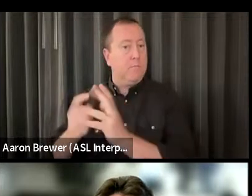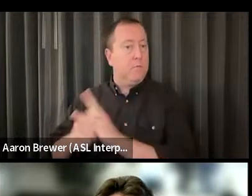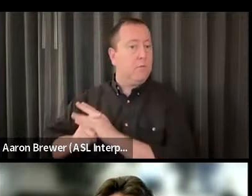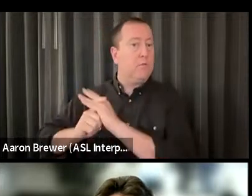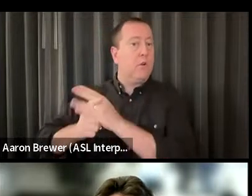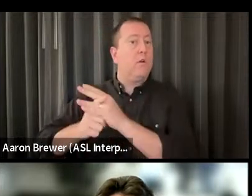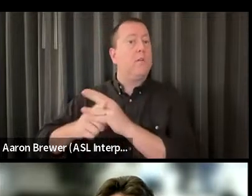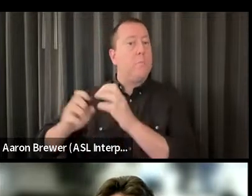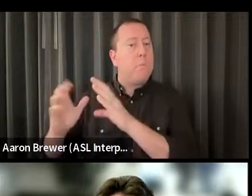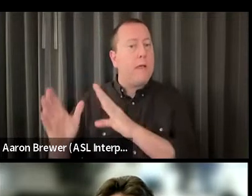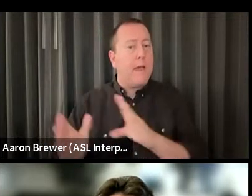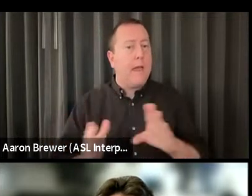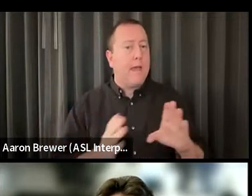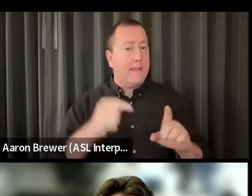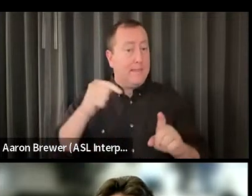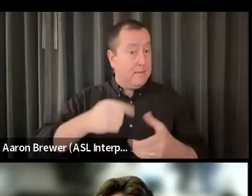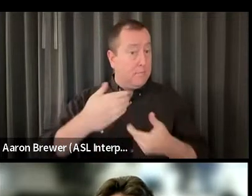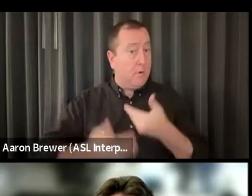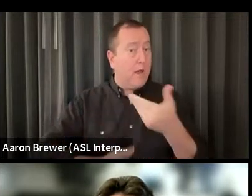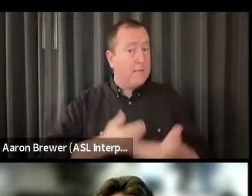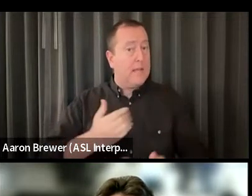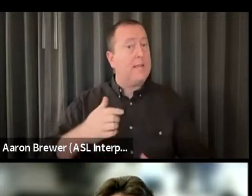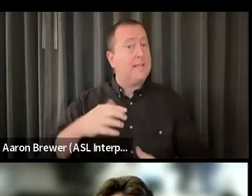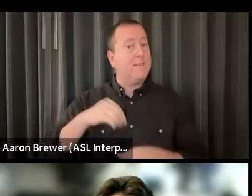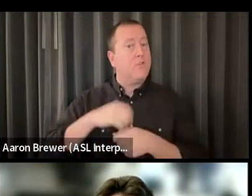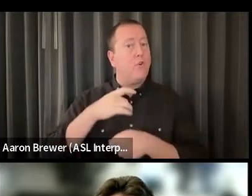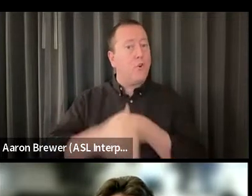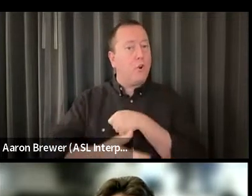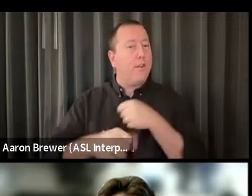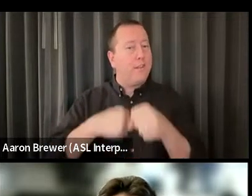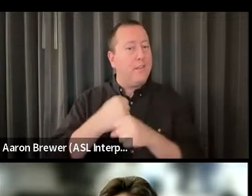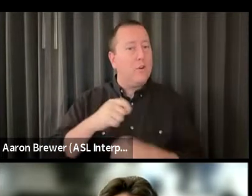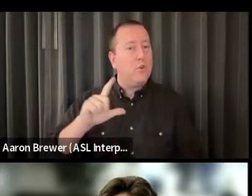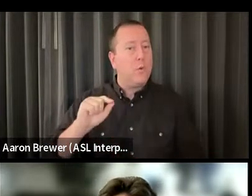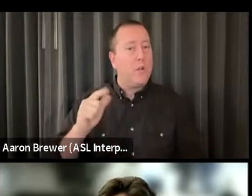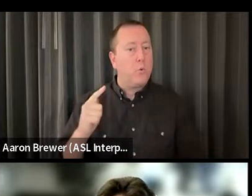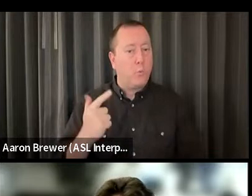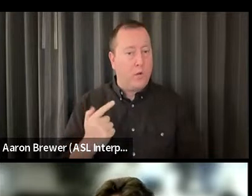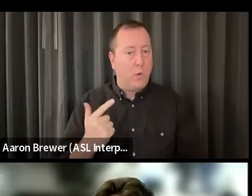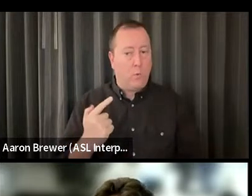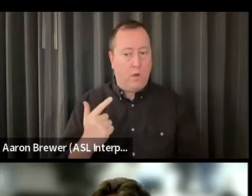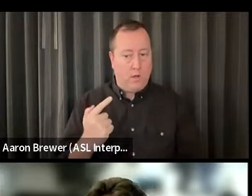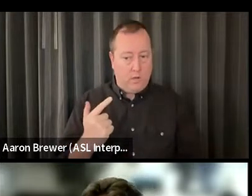process in early 2021 and completed and